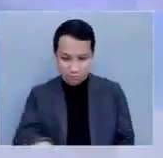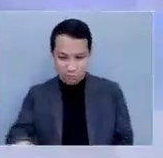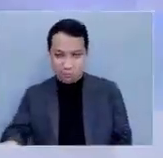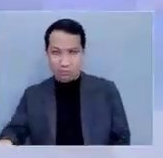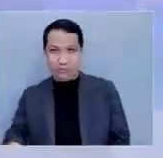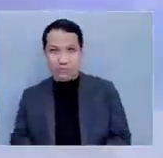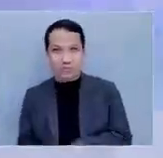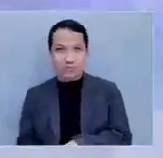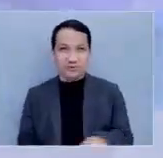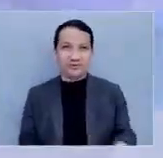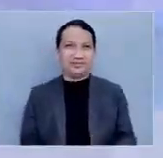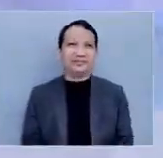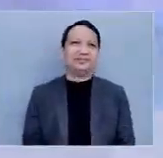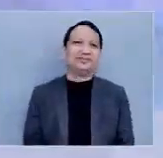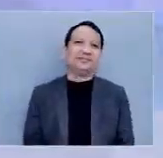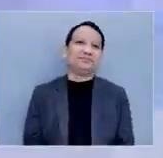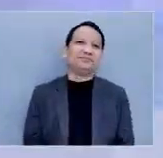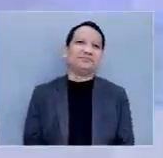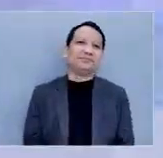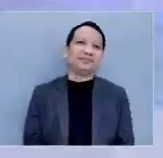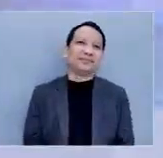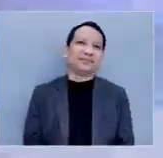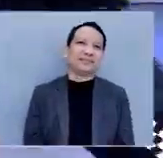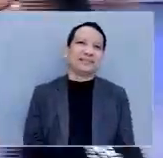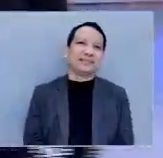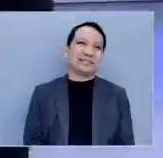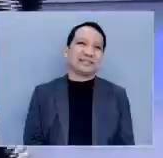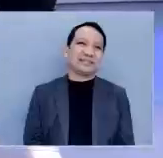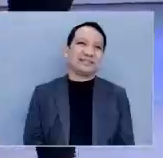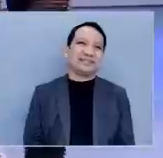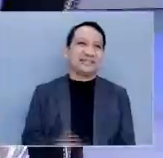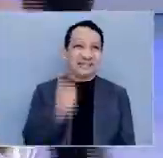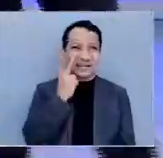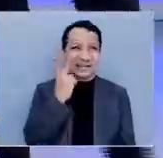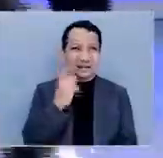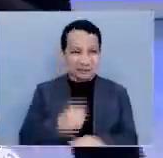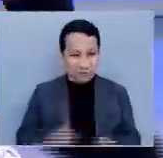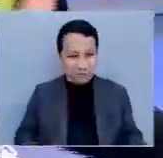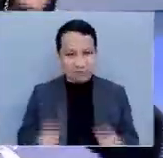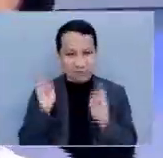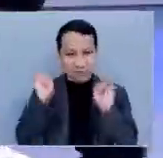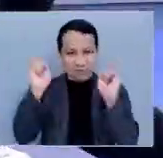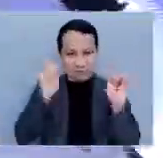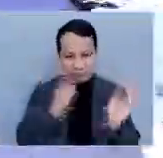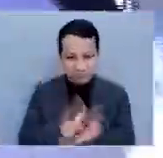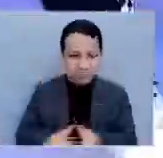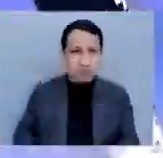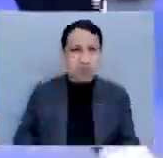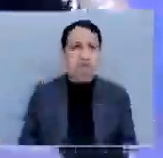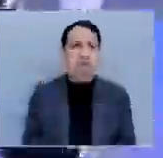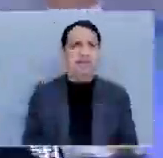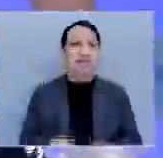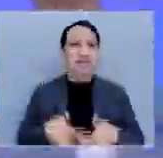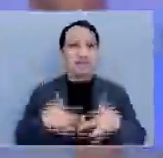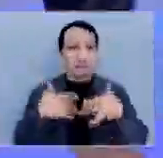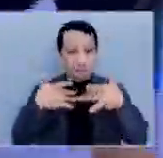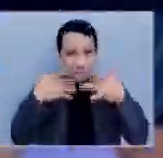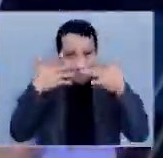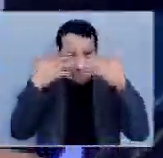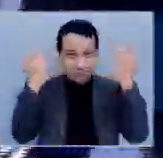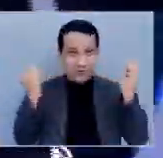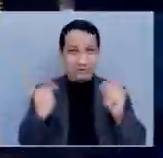How we got. And breathe. Force it tayo. Let's go. And forward. Boom. Feel your body.